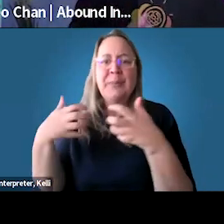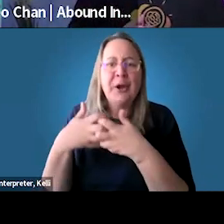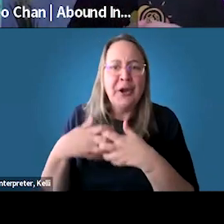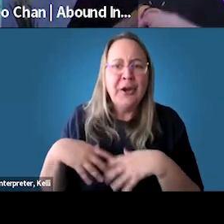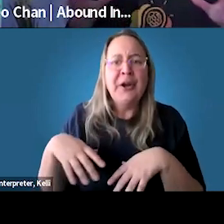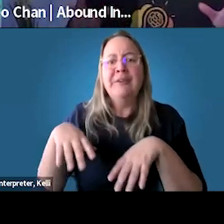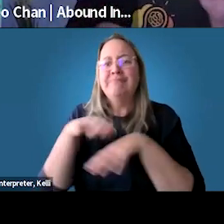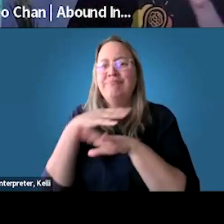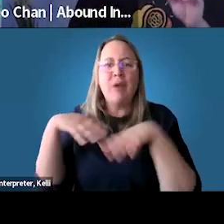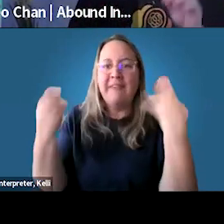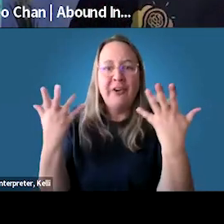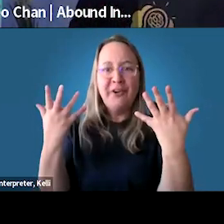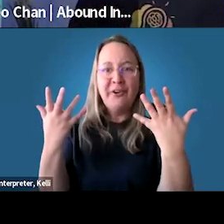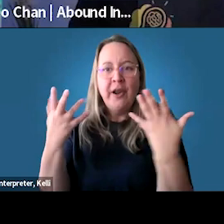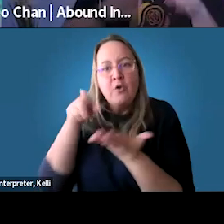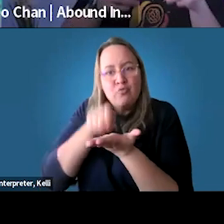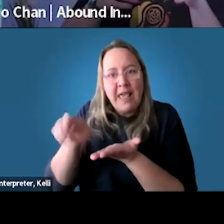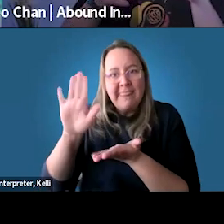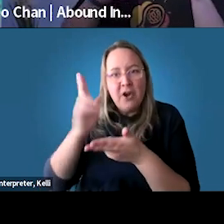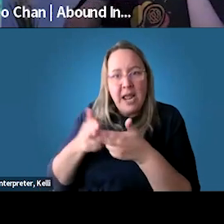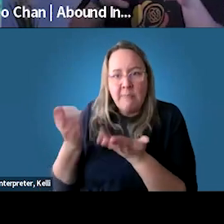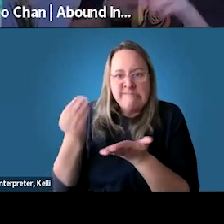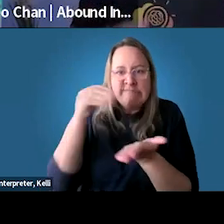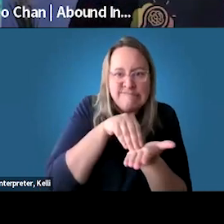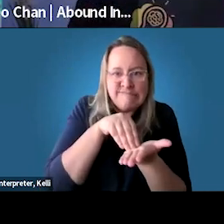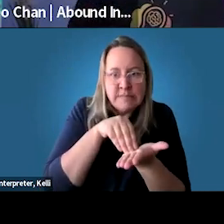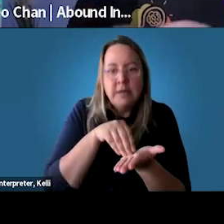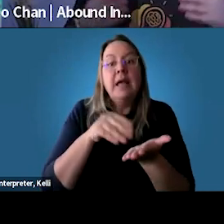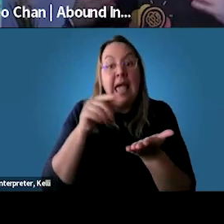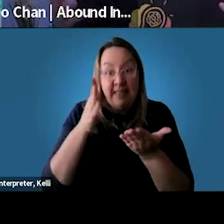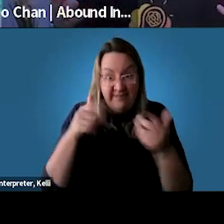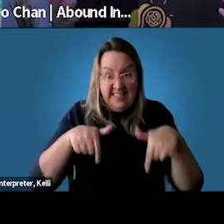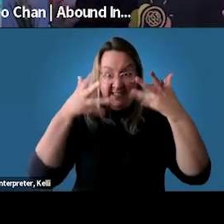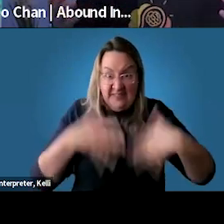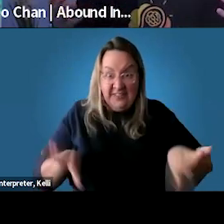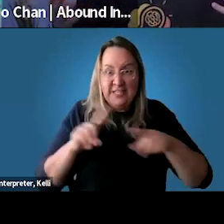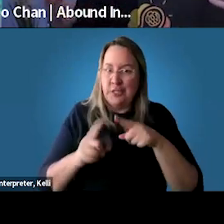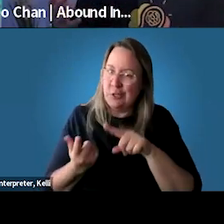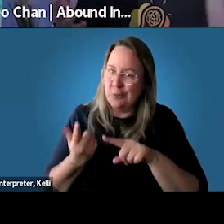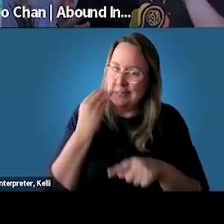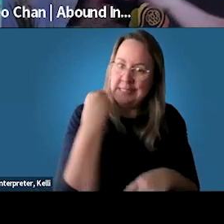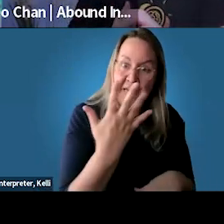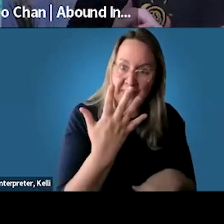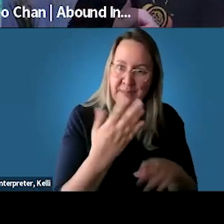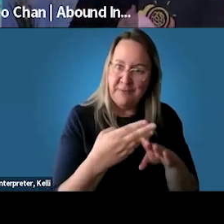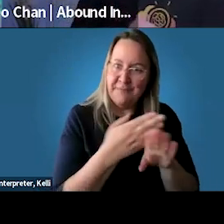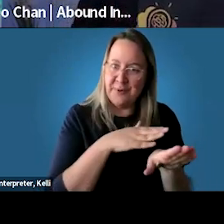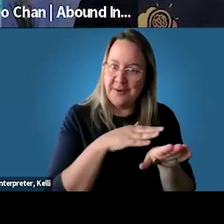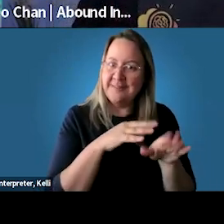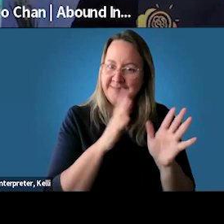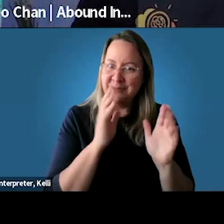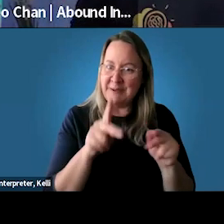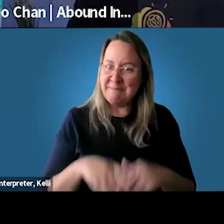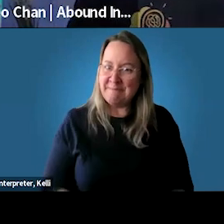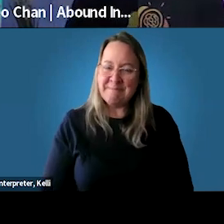one, colleague, whoever it is. Write their name down. And after today, you're going to go tell them you're going to go do this curiosity adventure on this day, and they will hold you